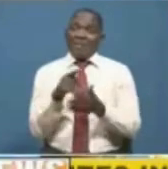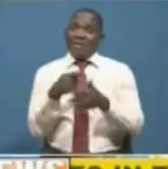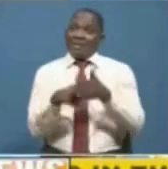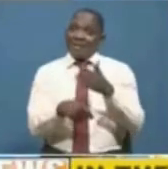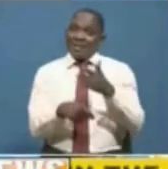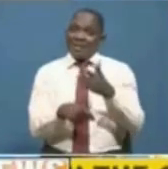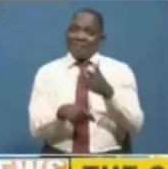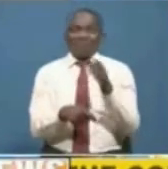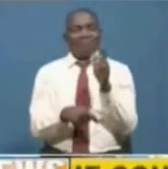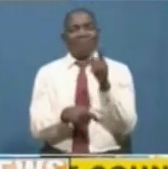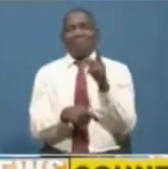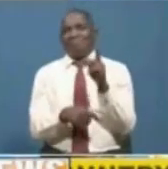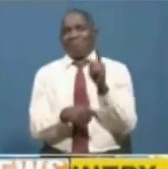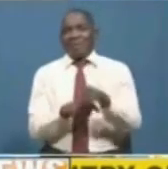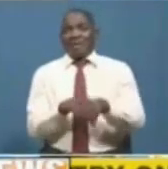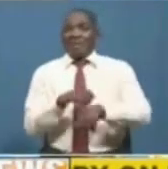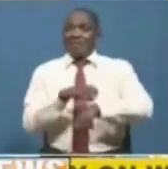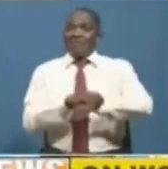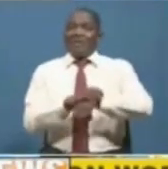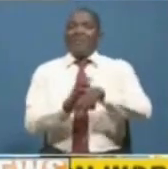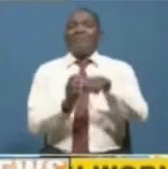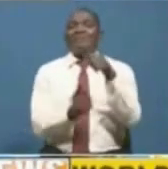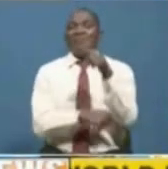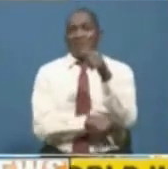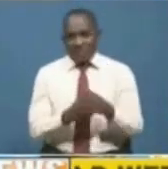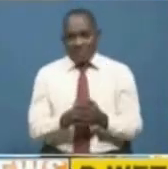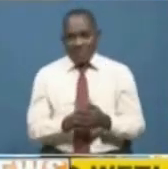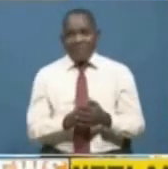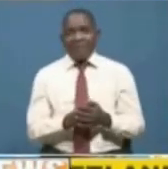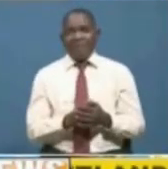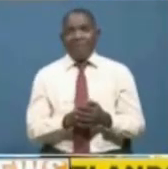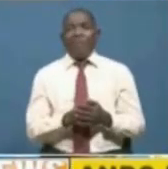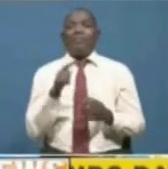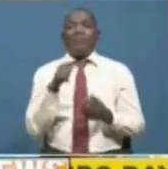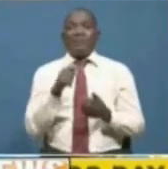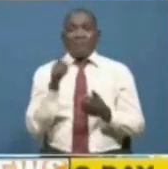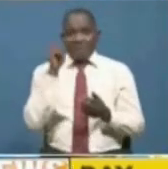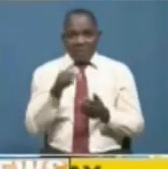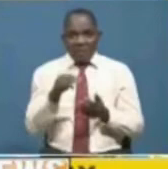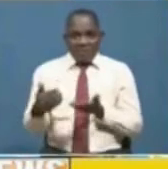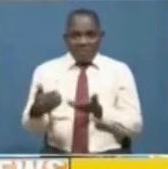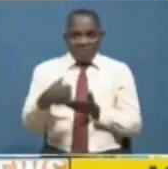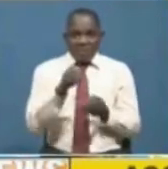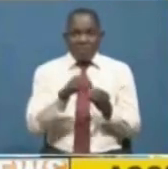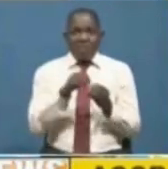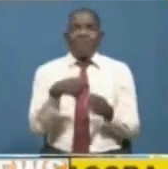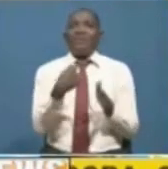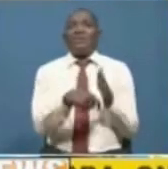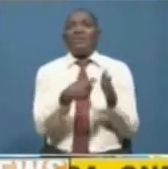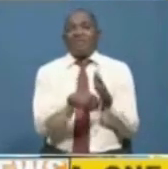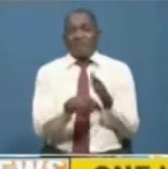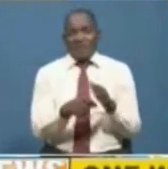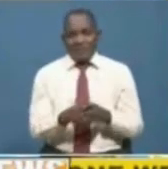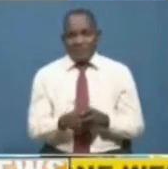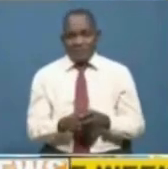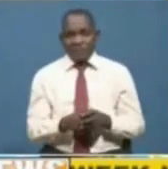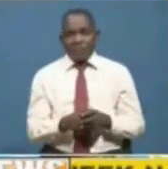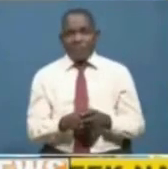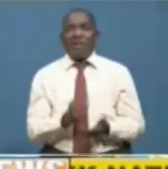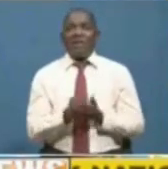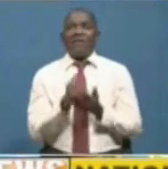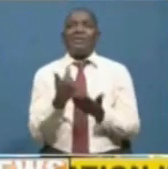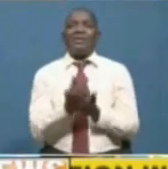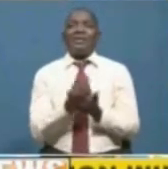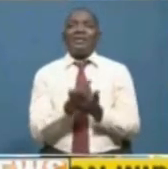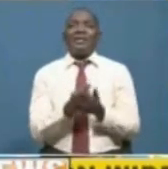failure to amass as much tax as possible, or to mobilize as much tax as possible for the state. And